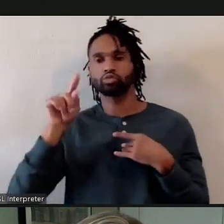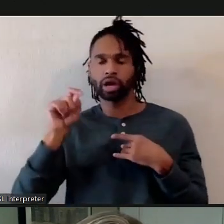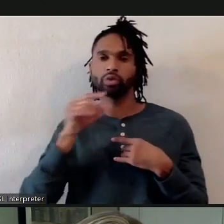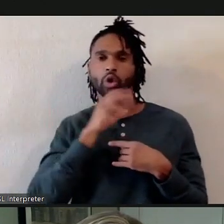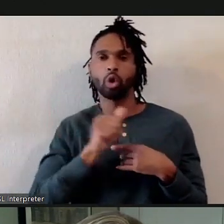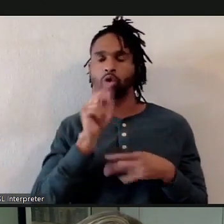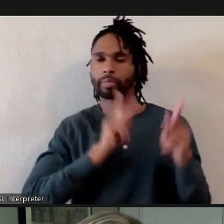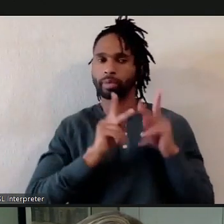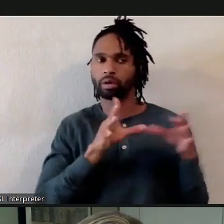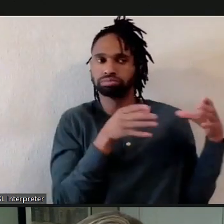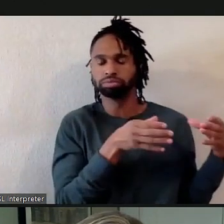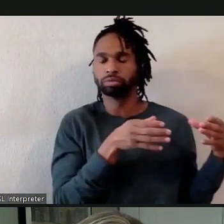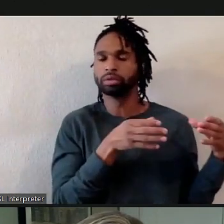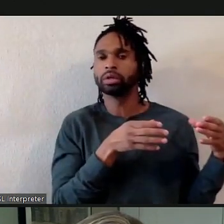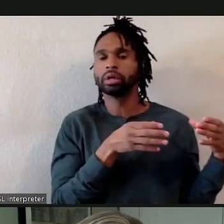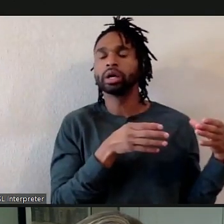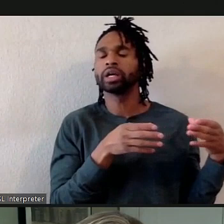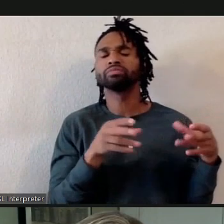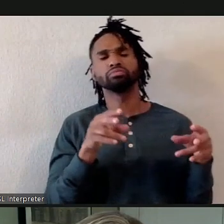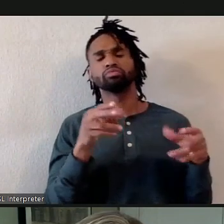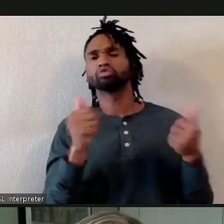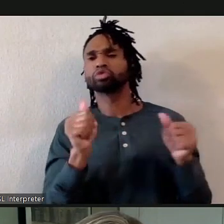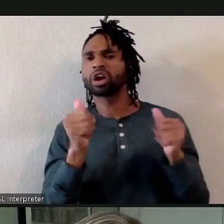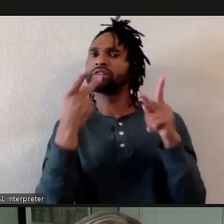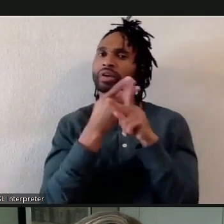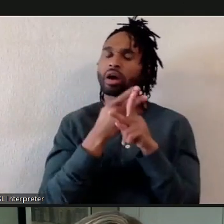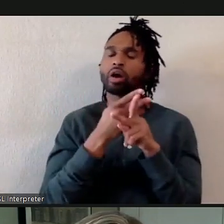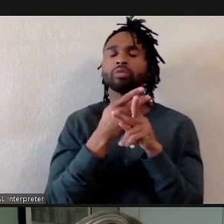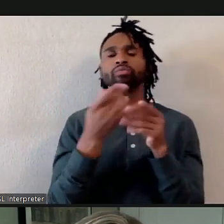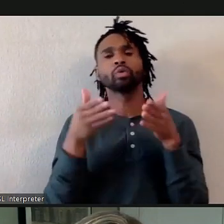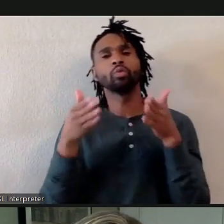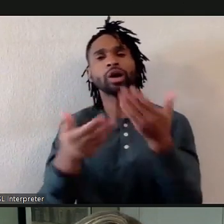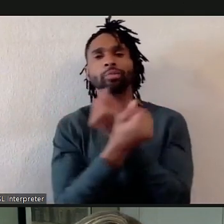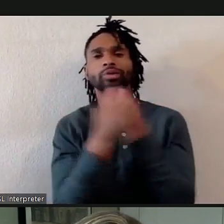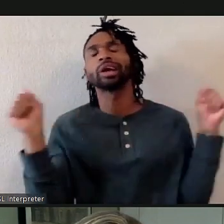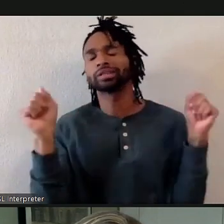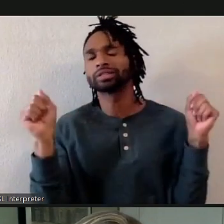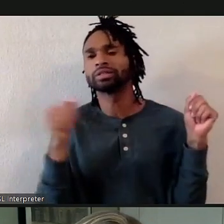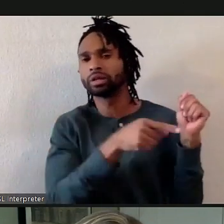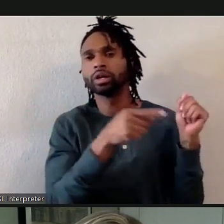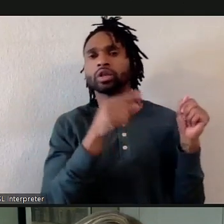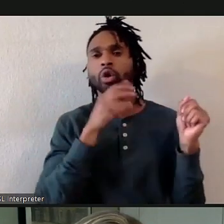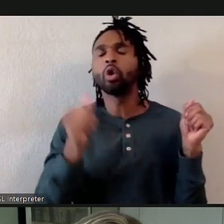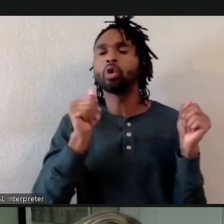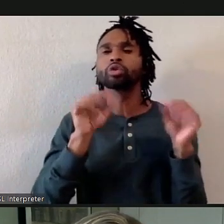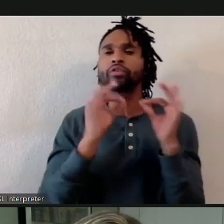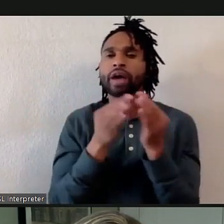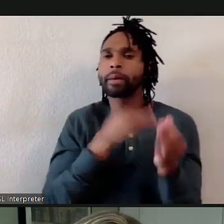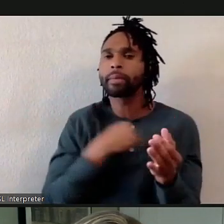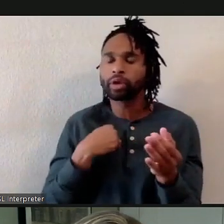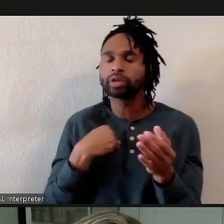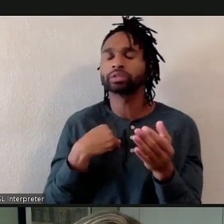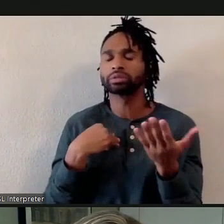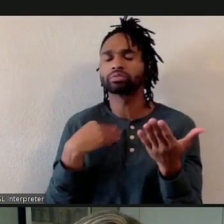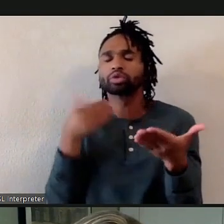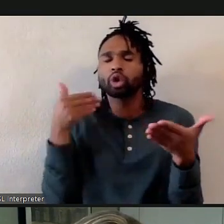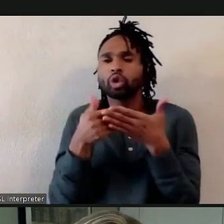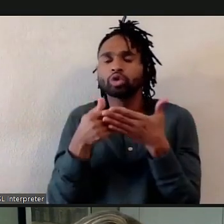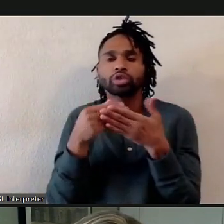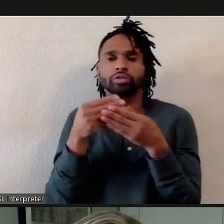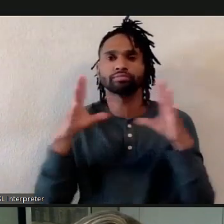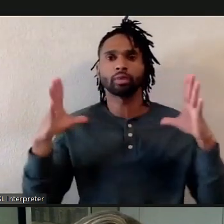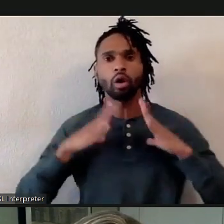and look to ways to protect older family members and friends as we head into the holiday season. It's time when we